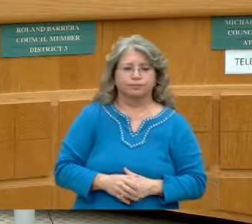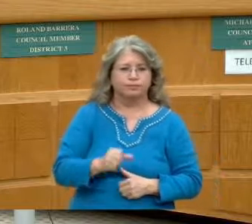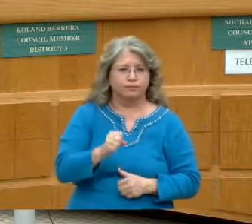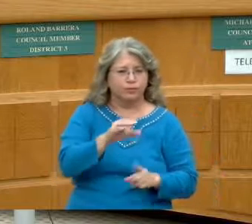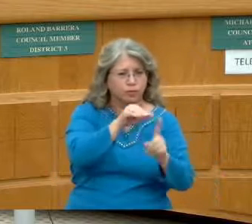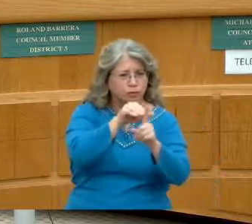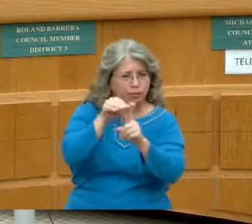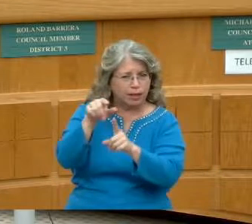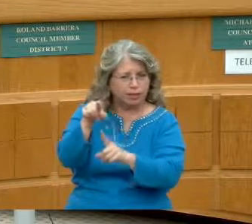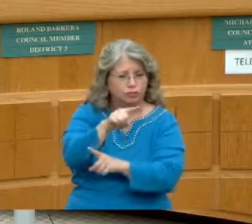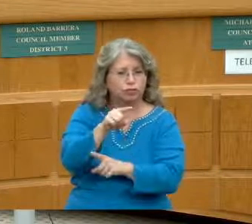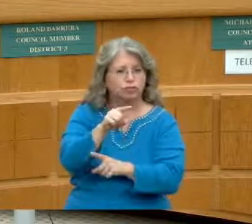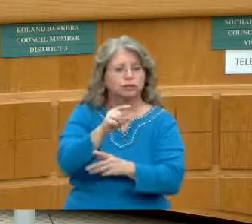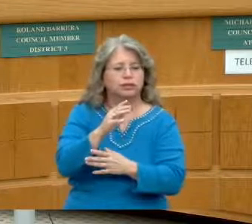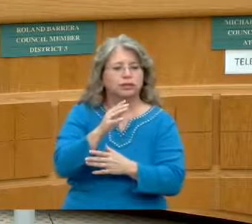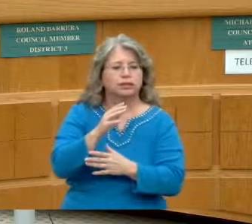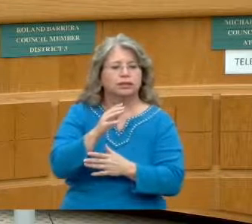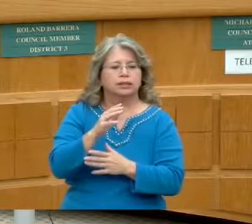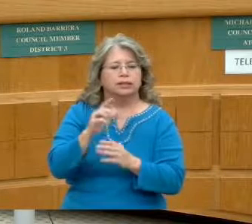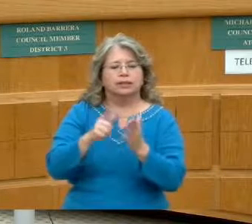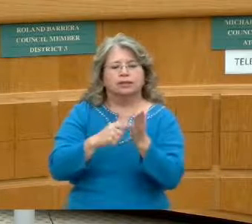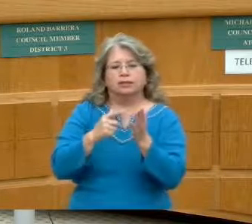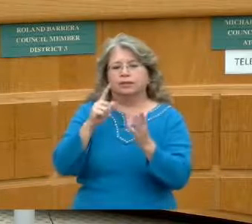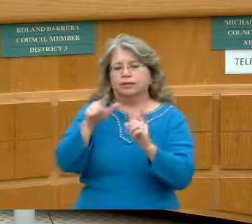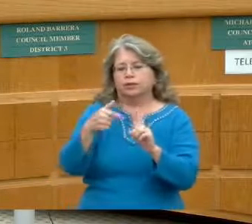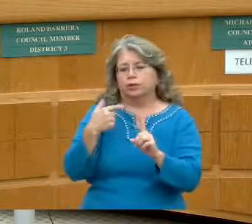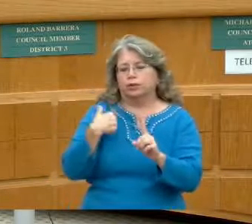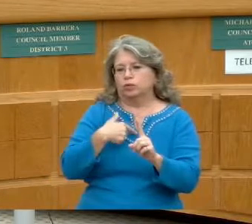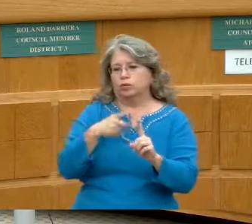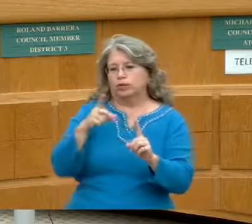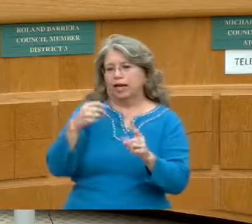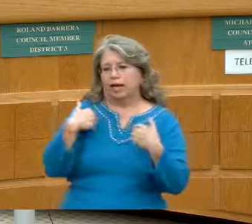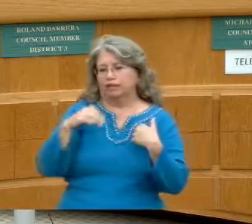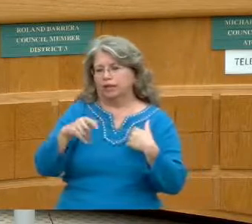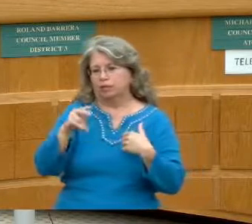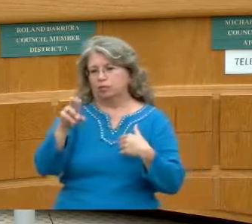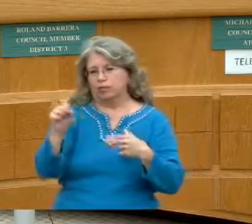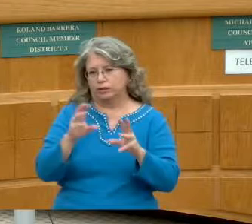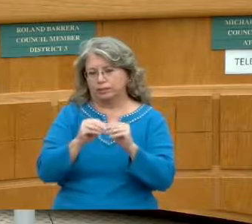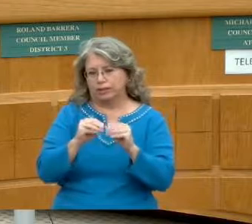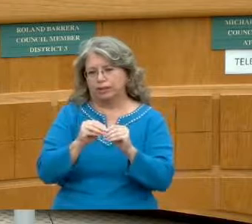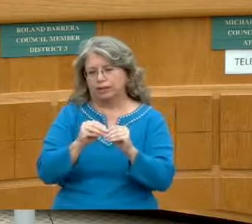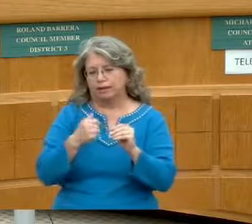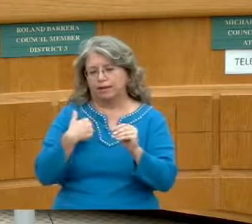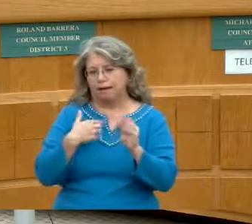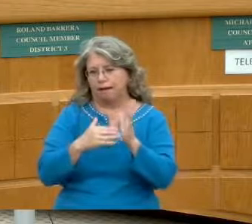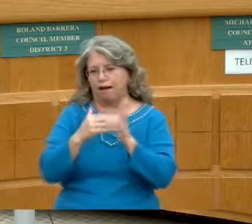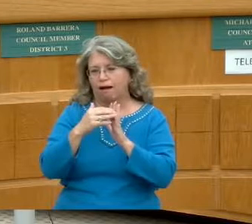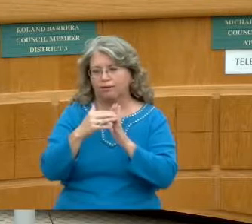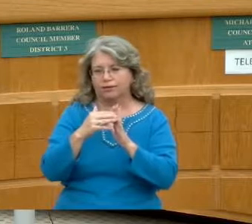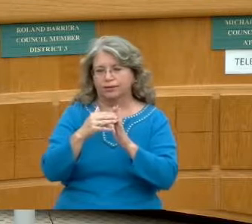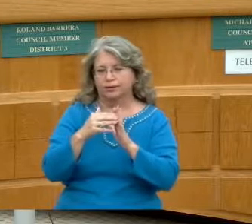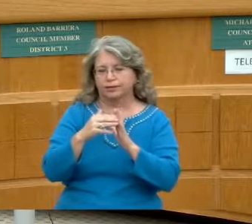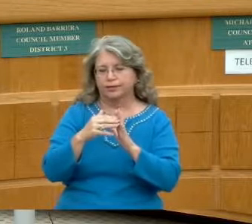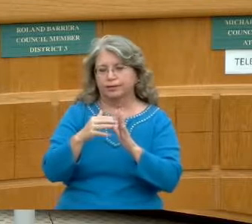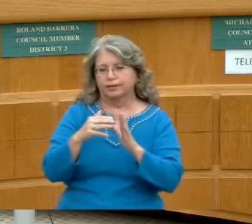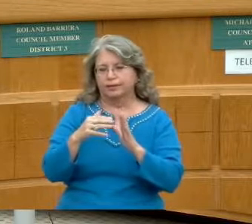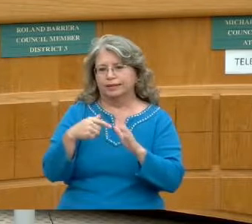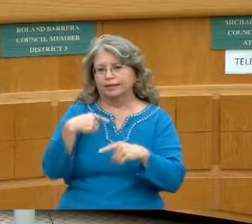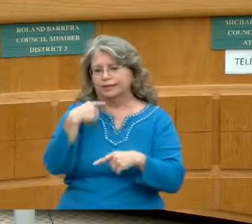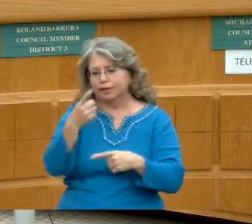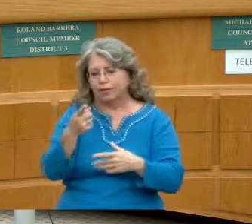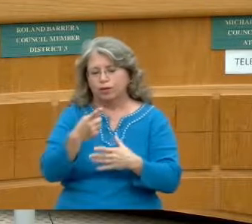some words that sometimes when we do these press briefings, you know, most of the time I ad lib or I tell you what